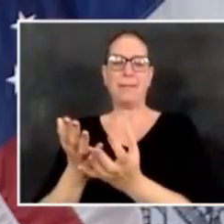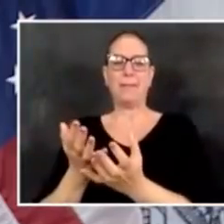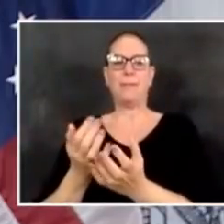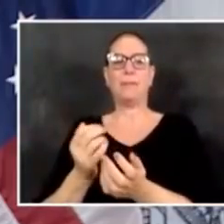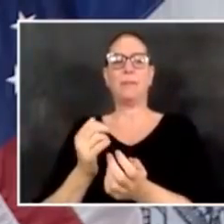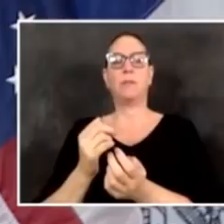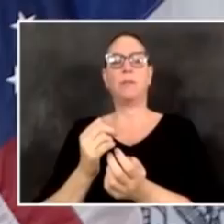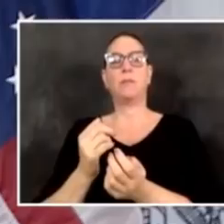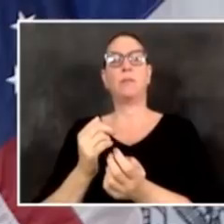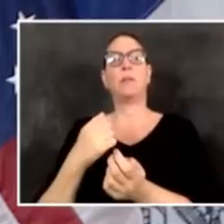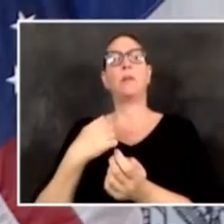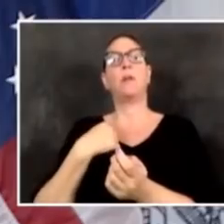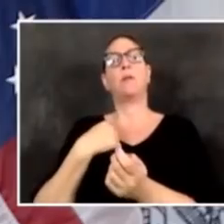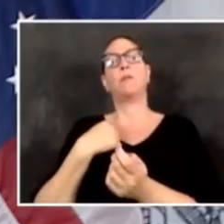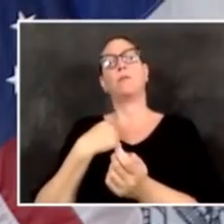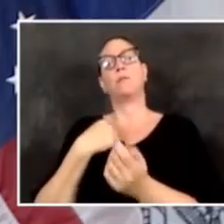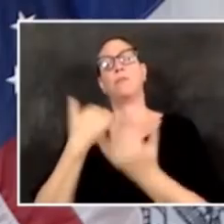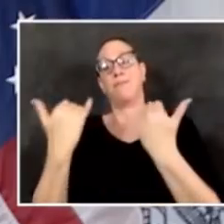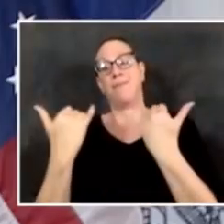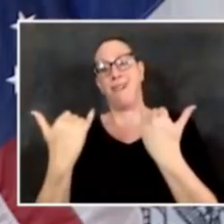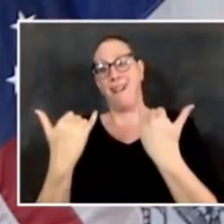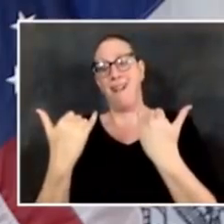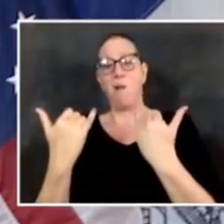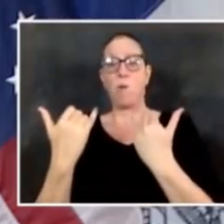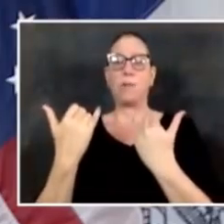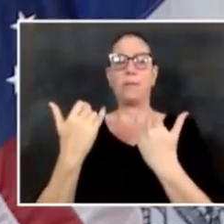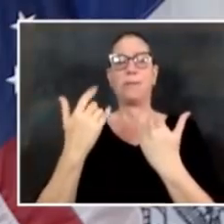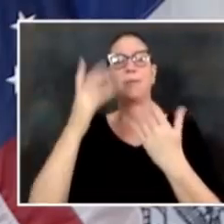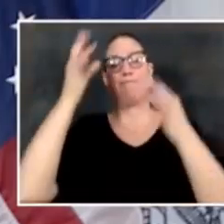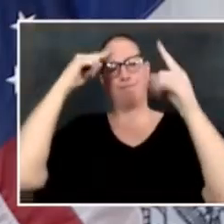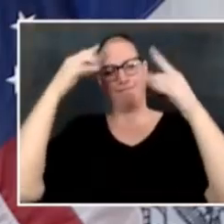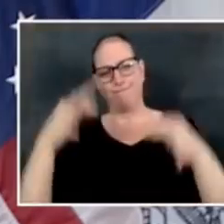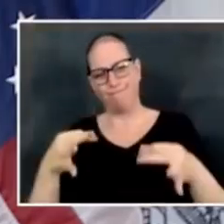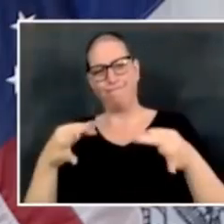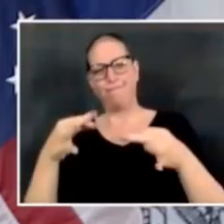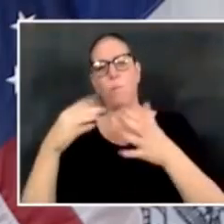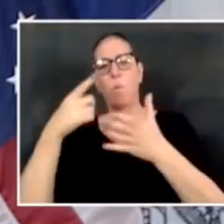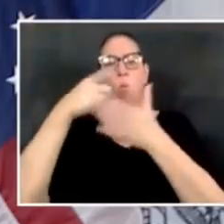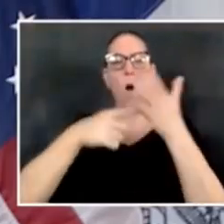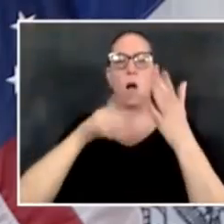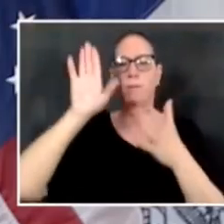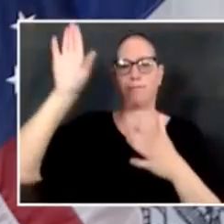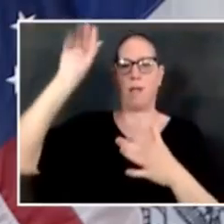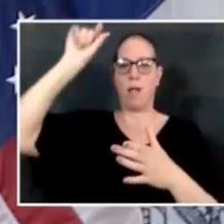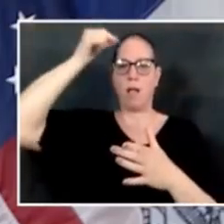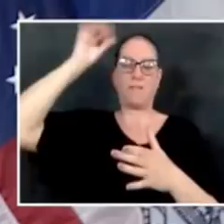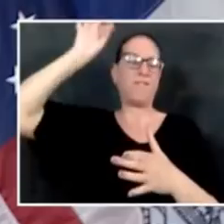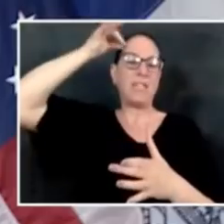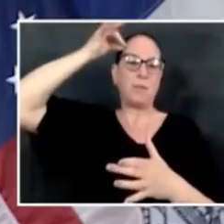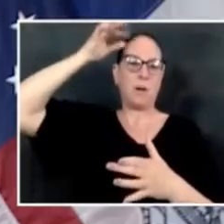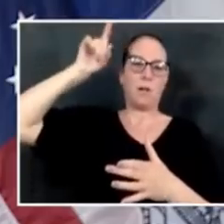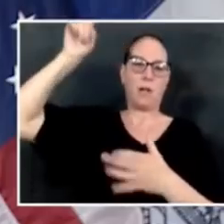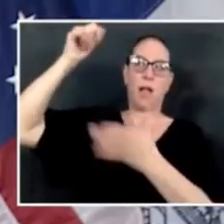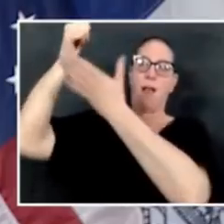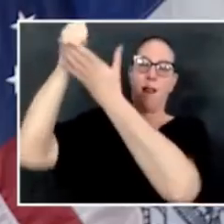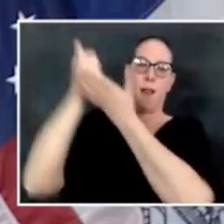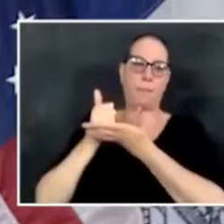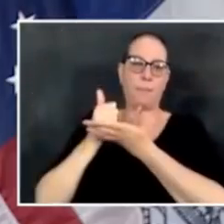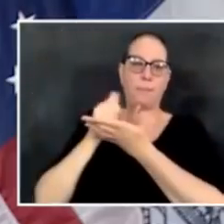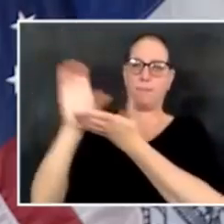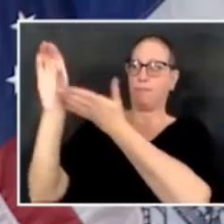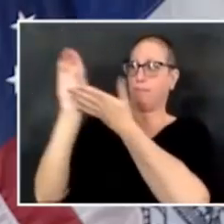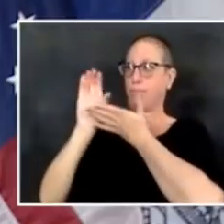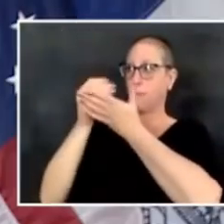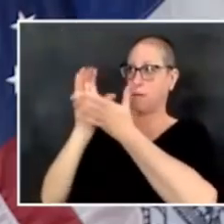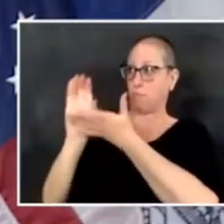to determine first what the federal government can and will do. Obviously, the city is in a very, very tough